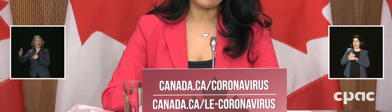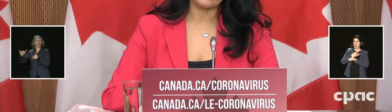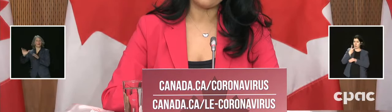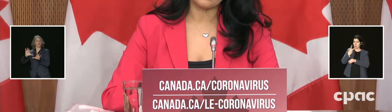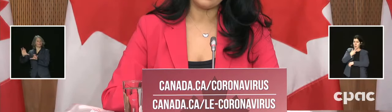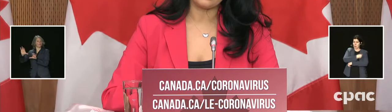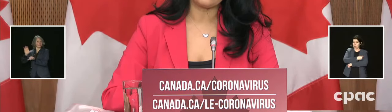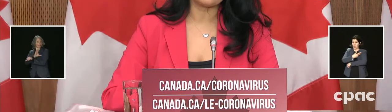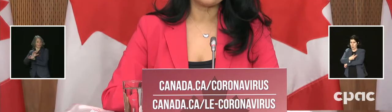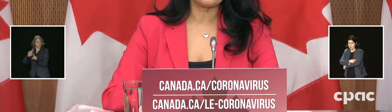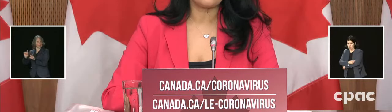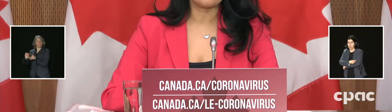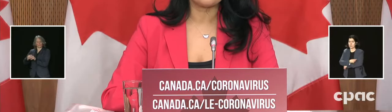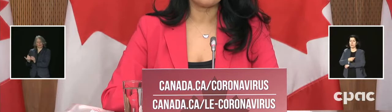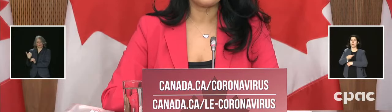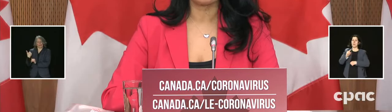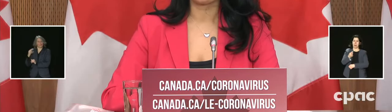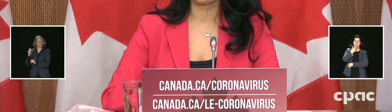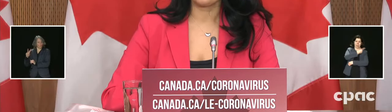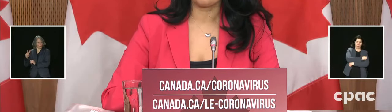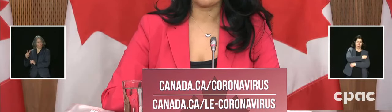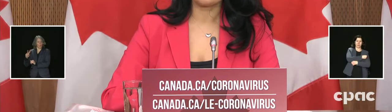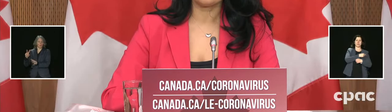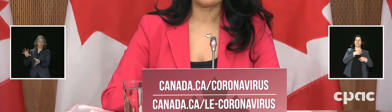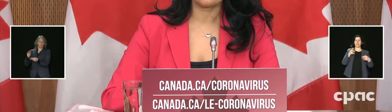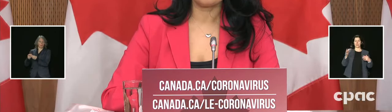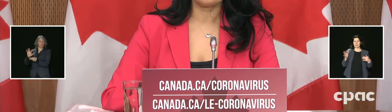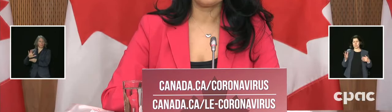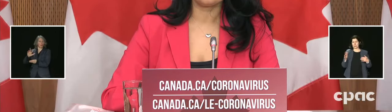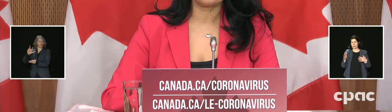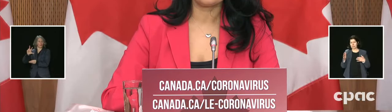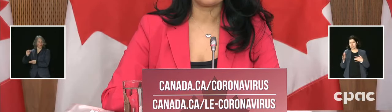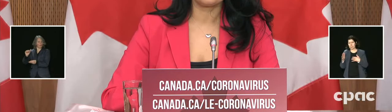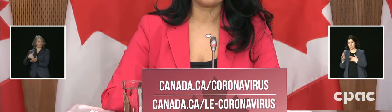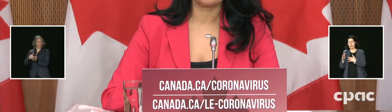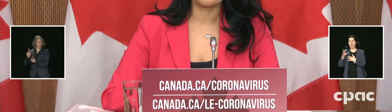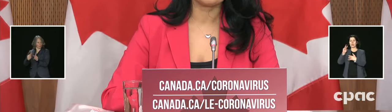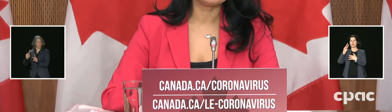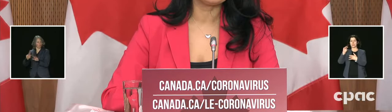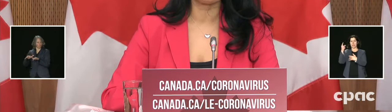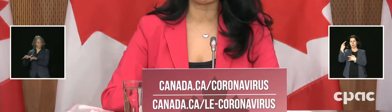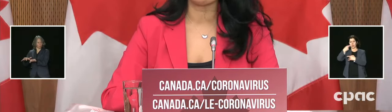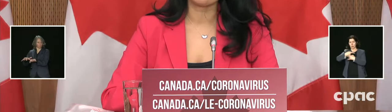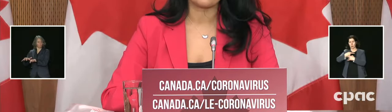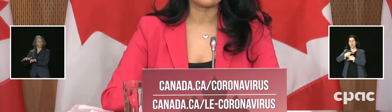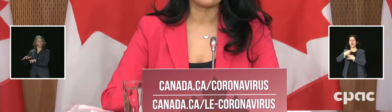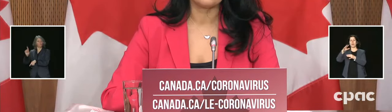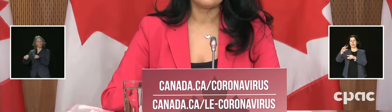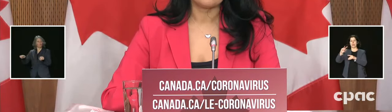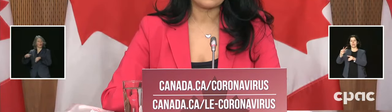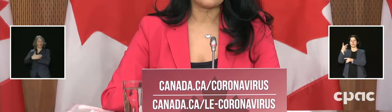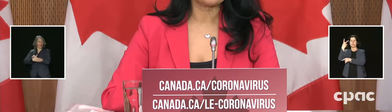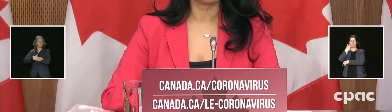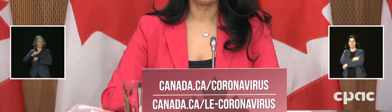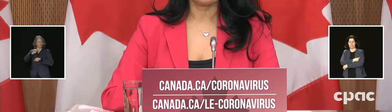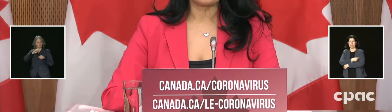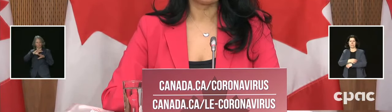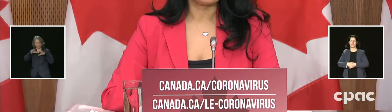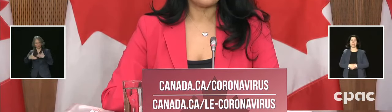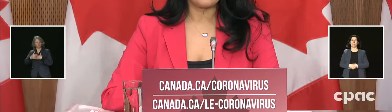November 2020 and is looking at recruiting about 30,000 individuals into that clinical trial in a number of international site.